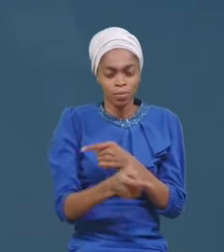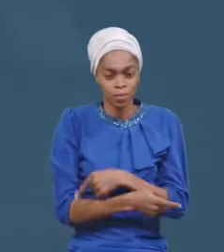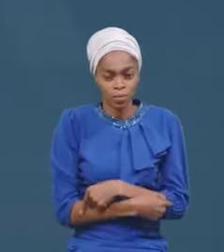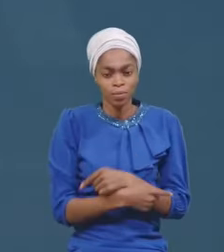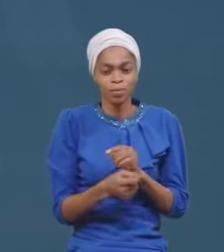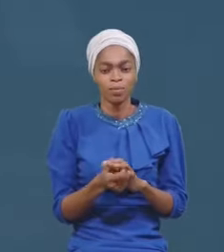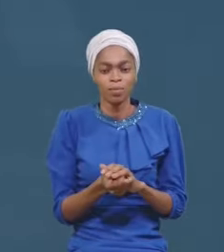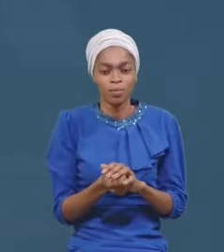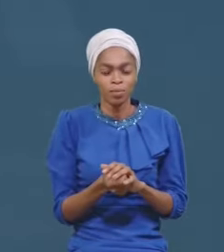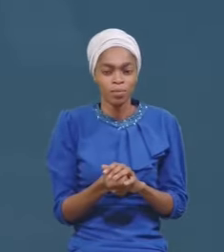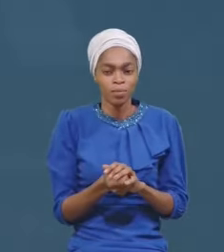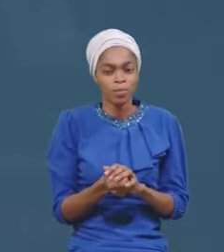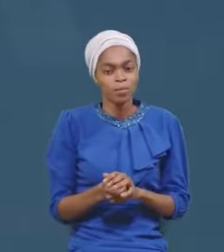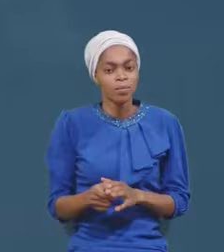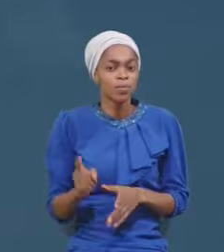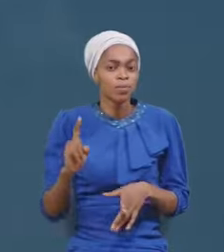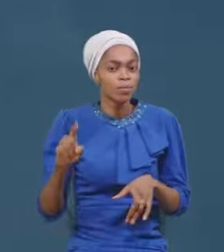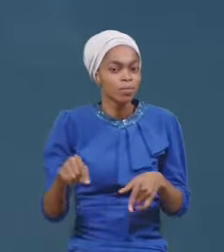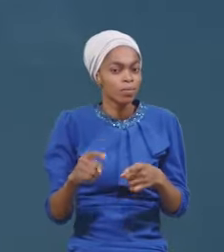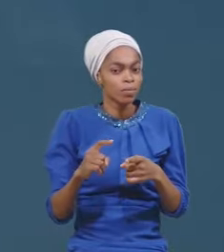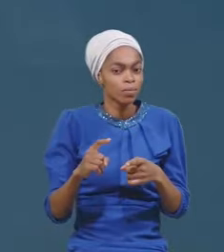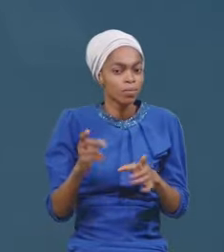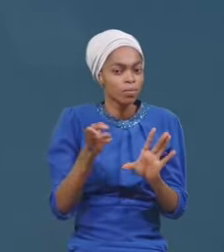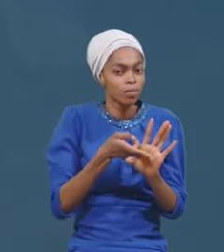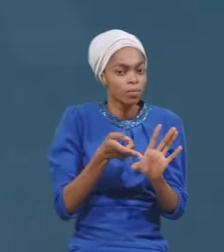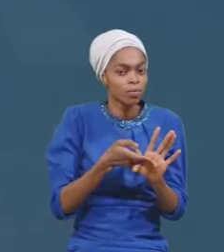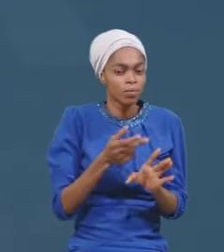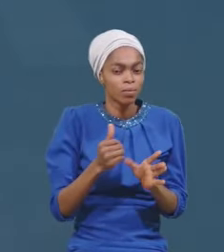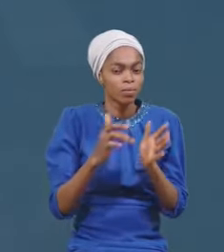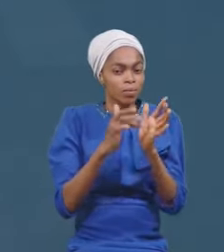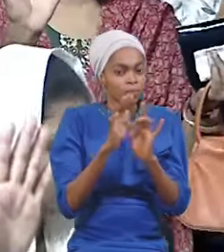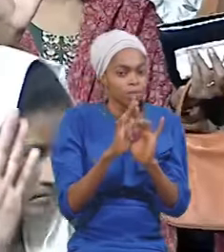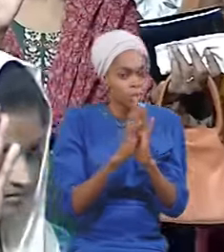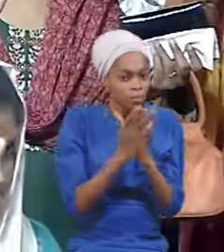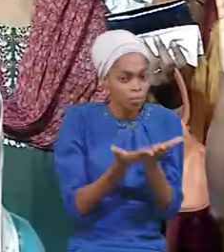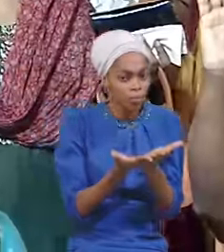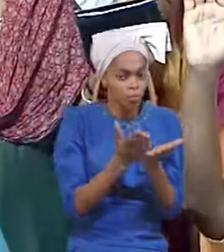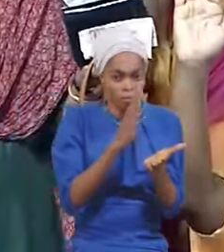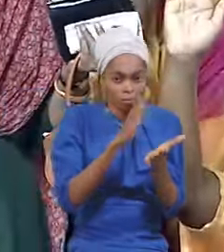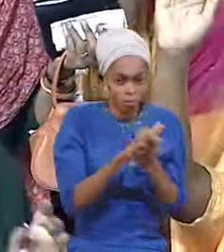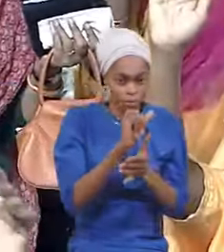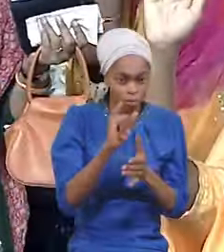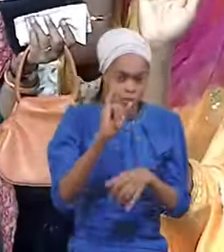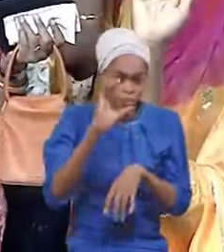Find a Bible believing church and fellowship there regularly.